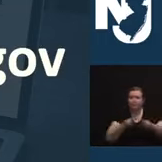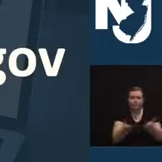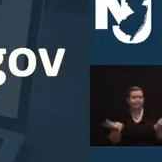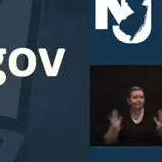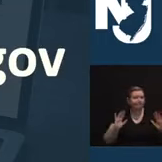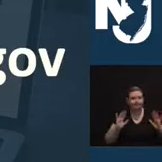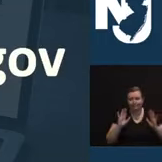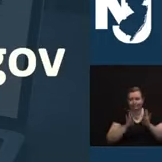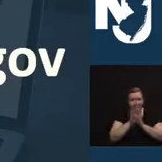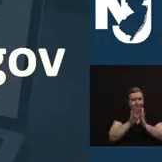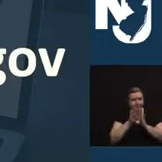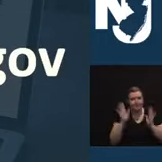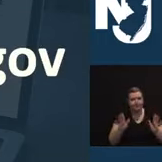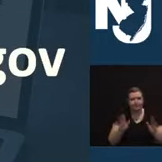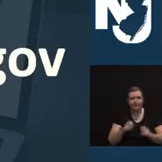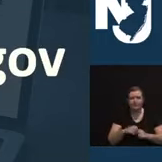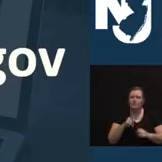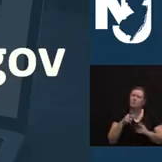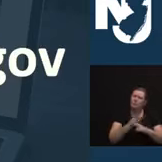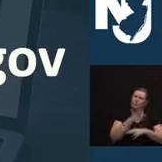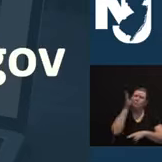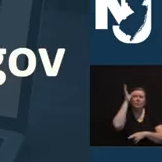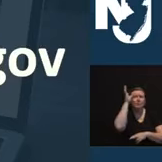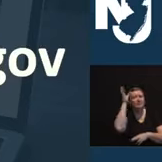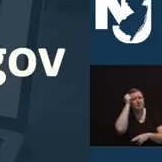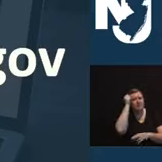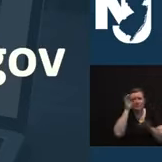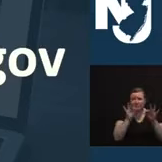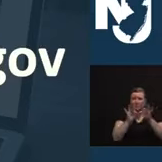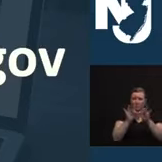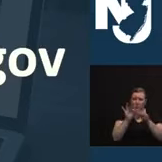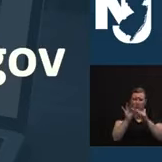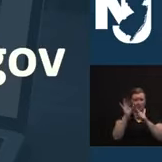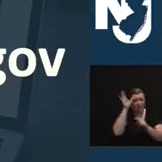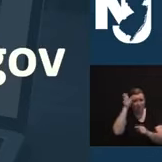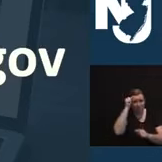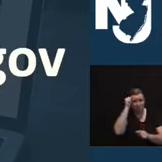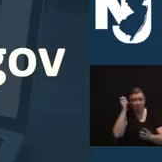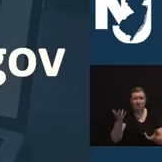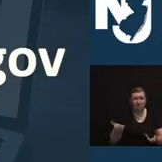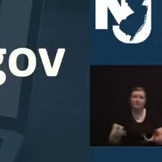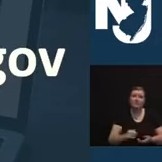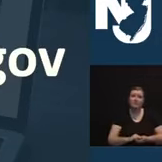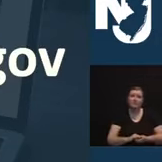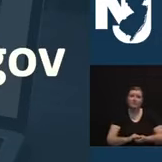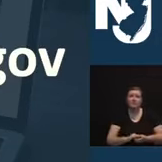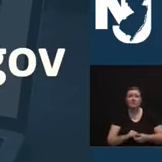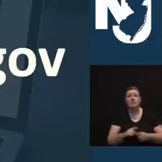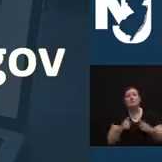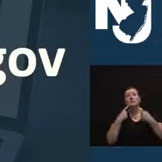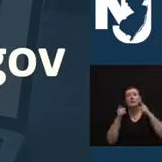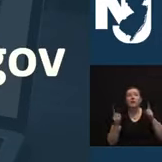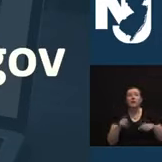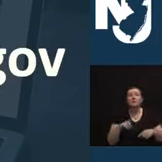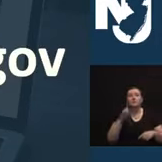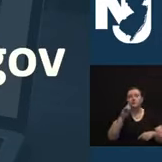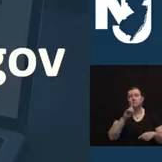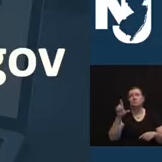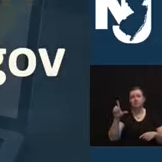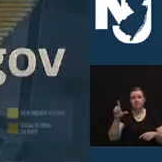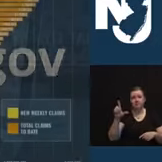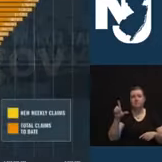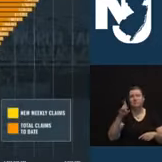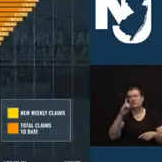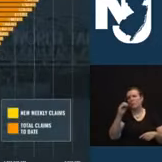good. I want to switch gears for a couple of other announcements. First, the Department of Labor has released the latest weekly